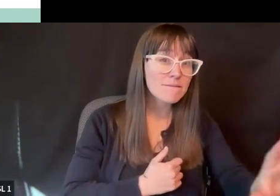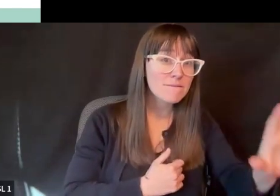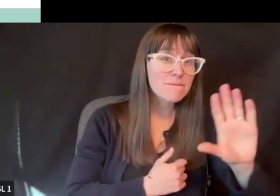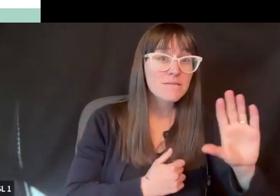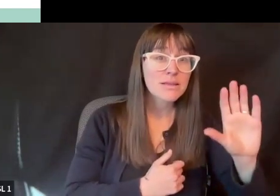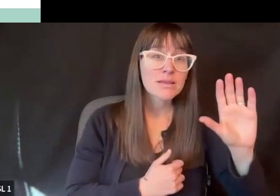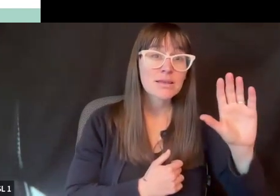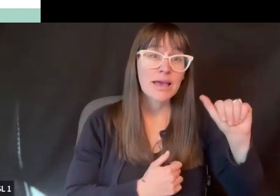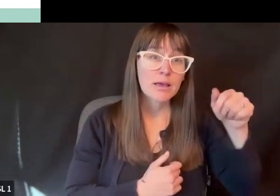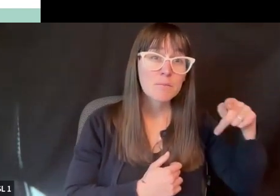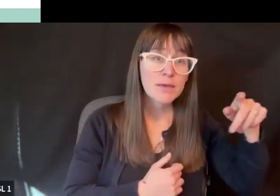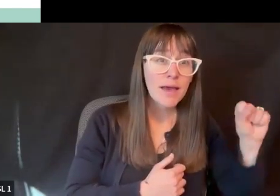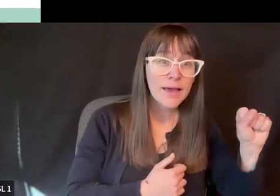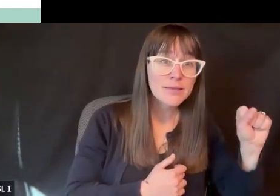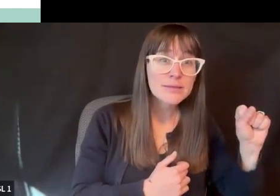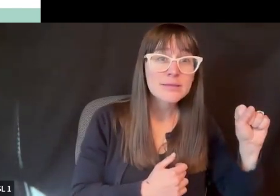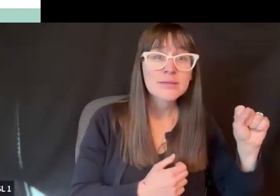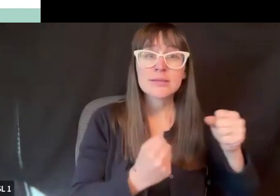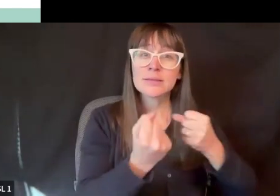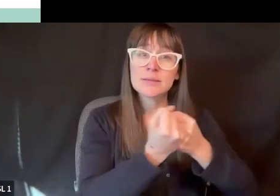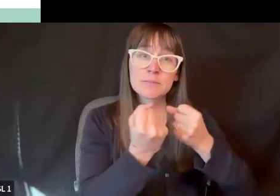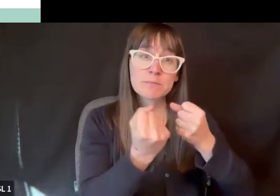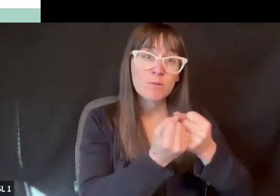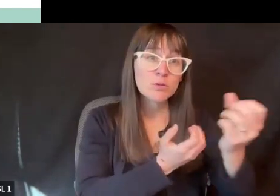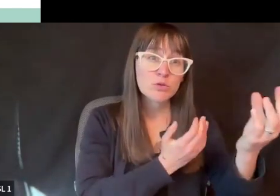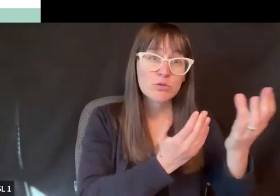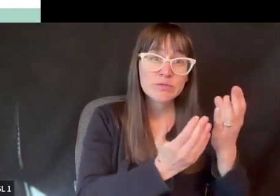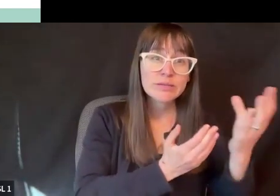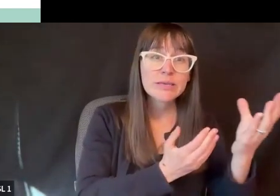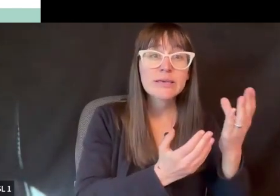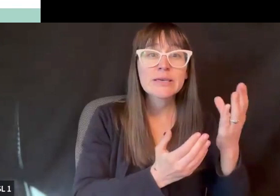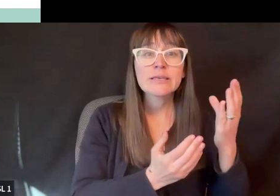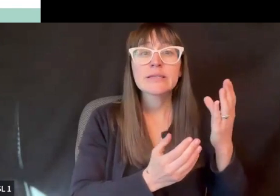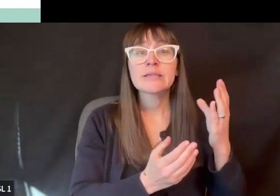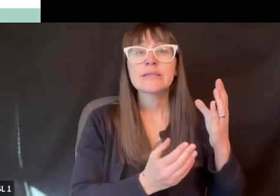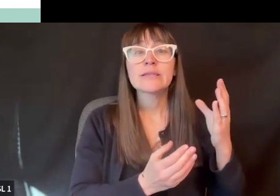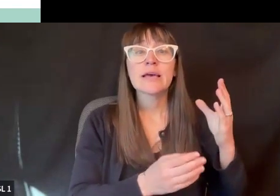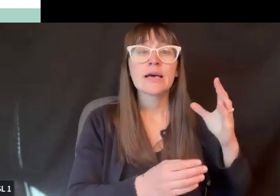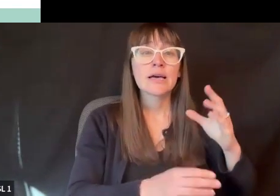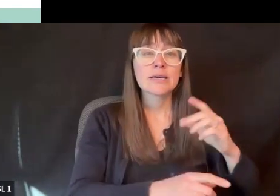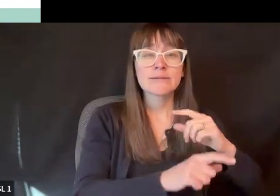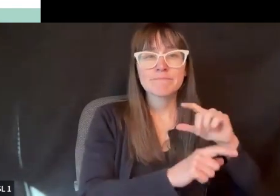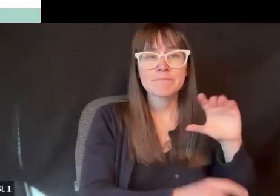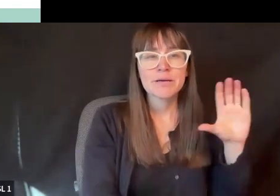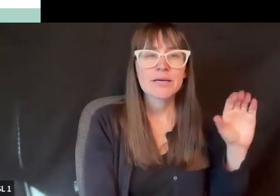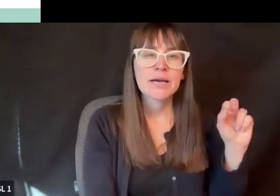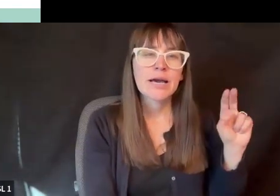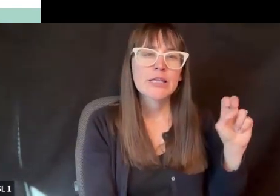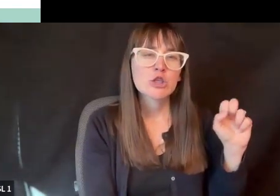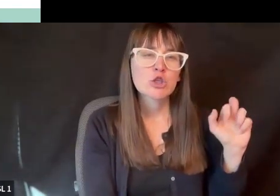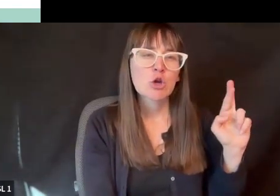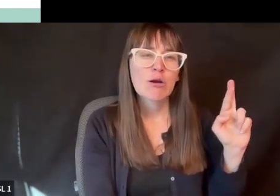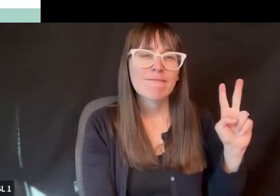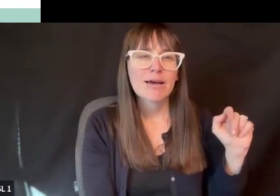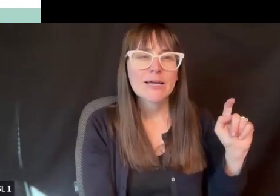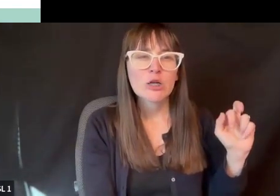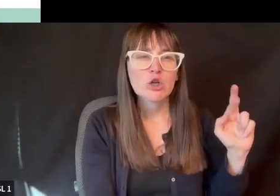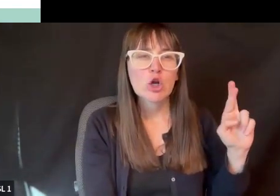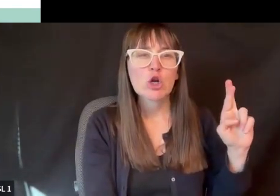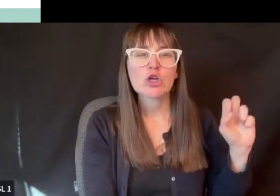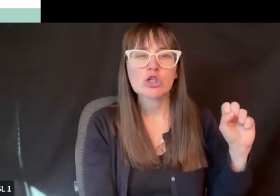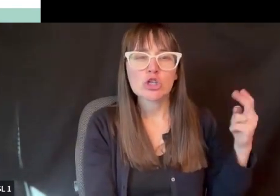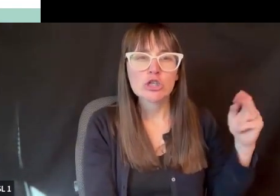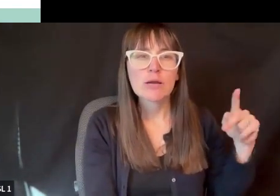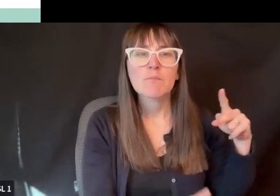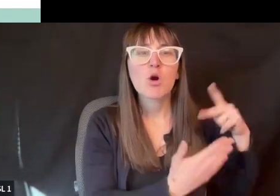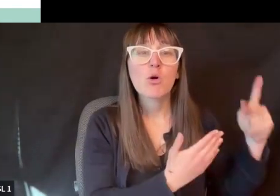can see on the left through adult protective services and supportive services and conservatorship programs. I would like to focus on